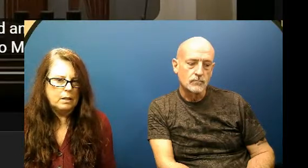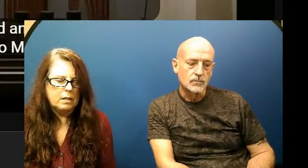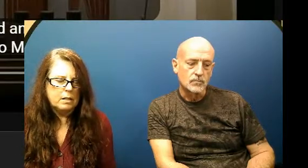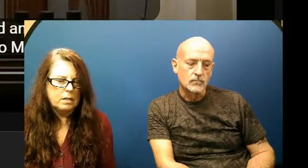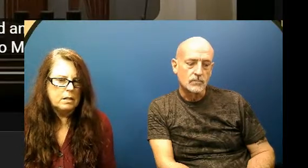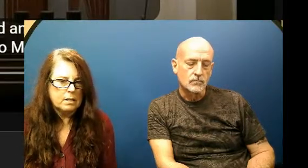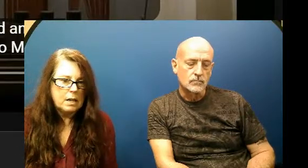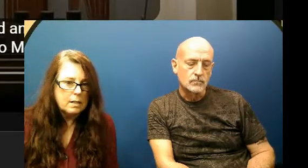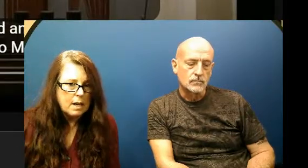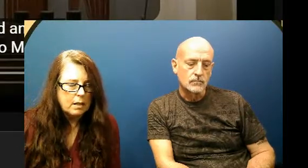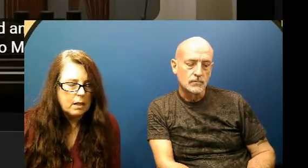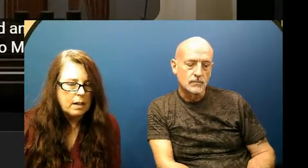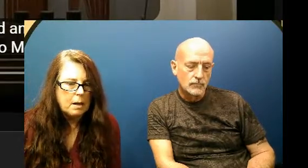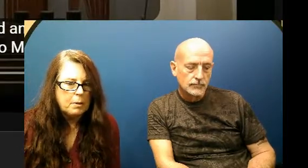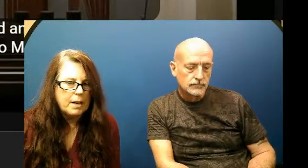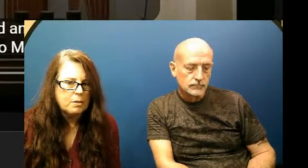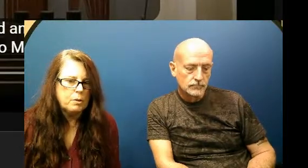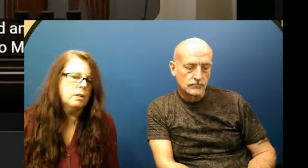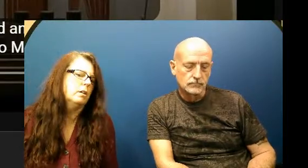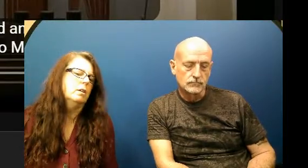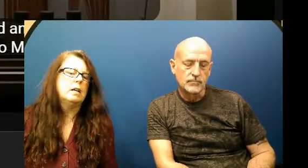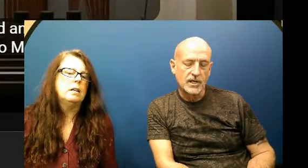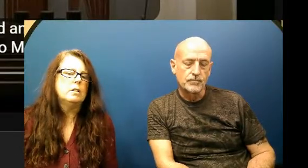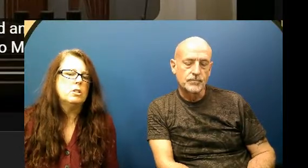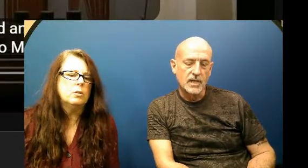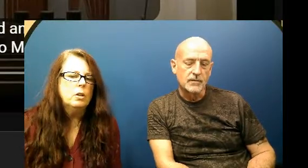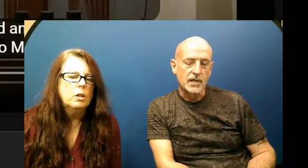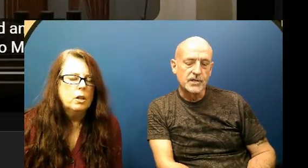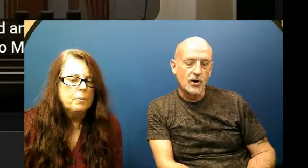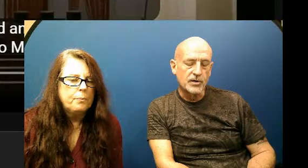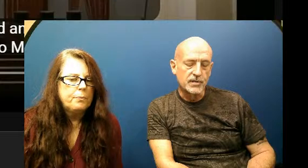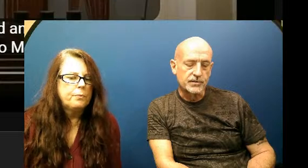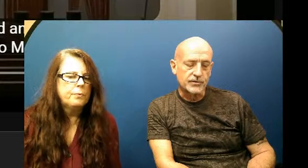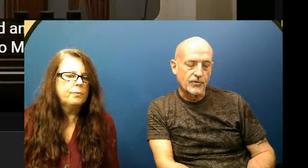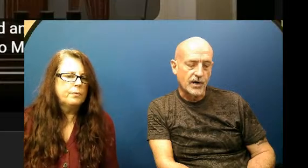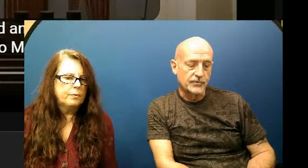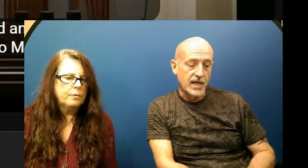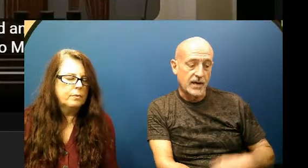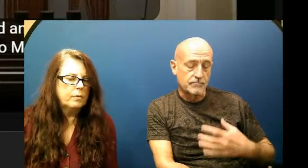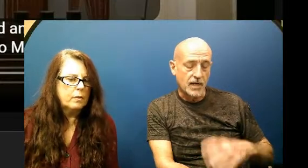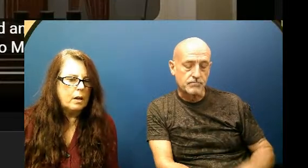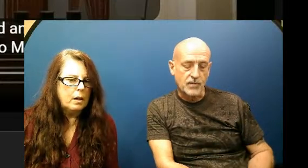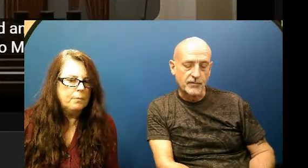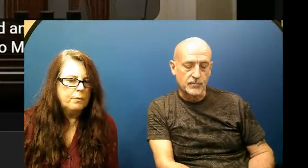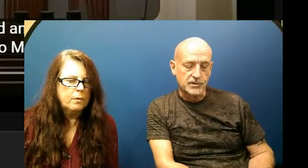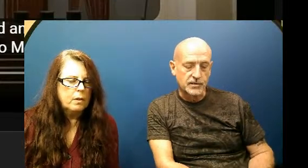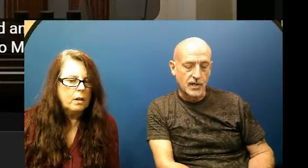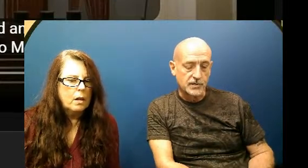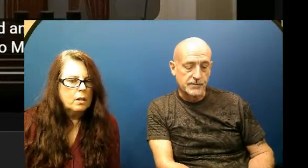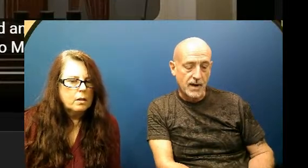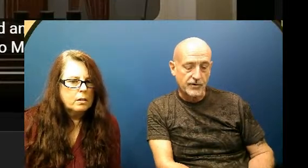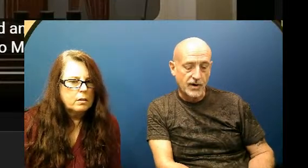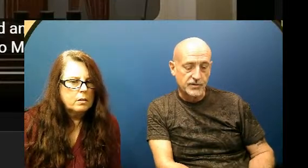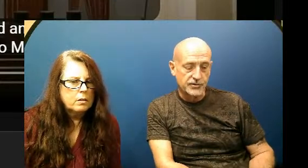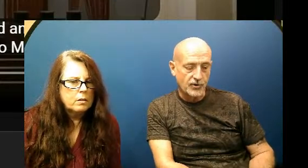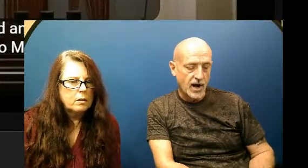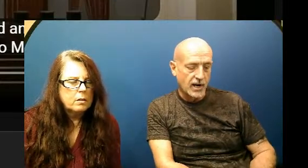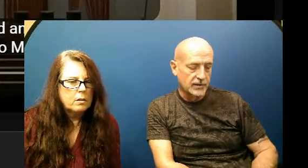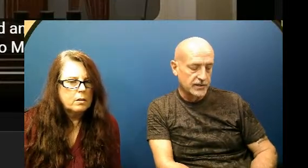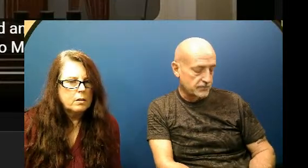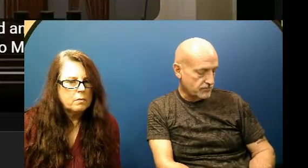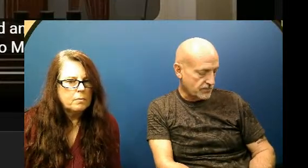nothing like this. He didn't say it exactly like that, but that's what they're getting to. And his argument is correct on that. I'm Yeah. coming from the technology background.